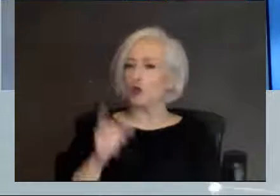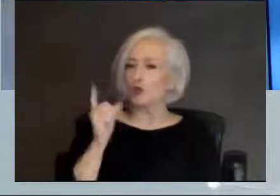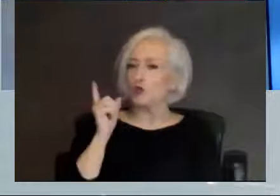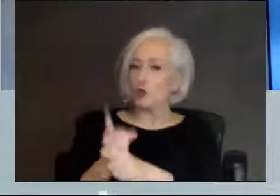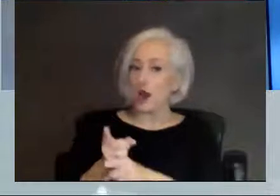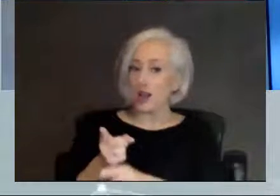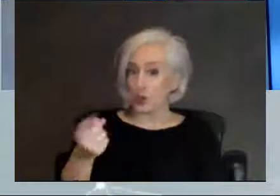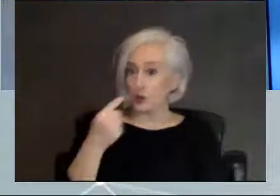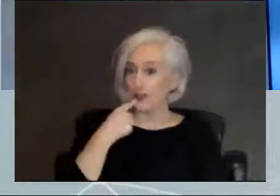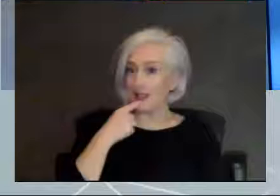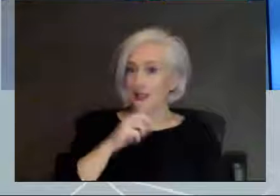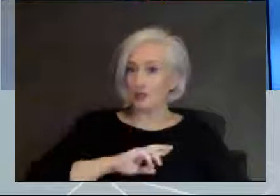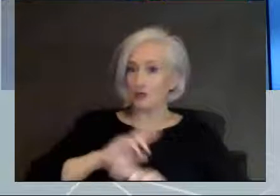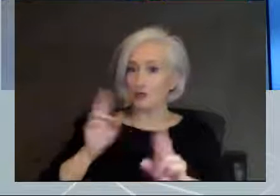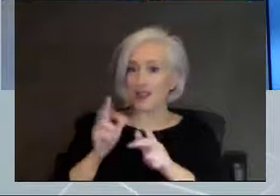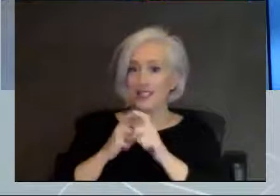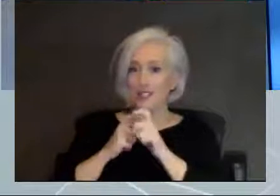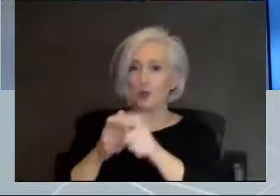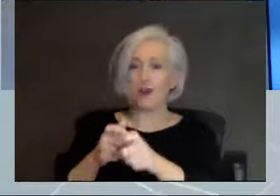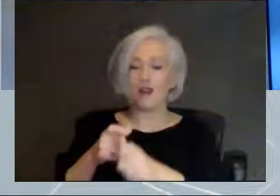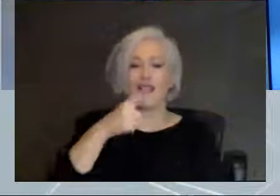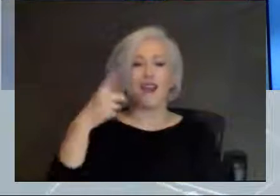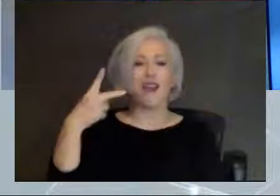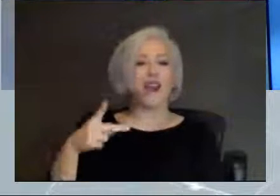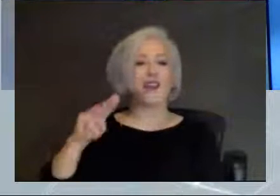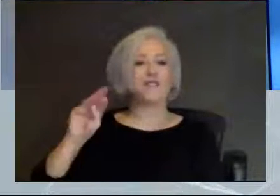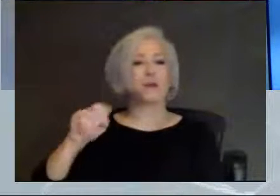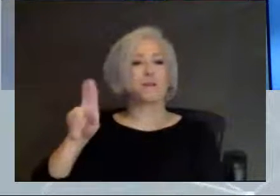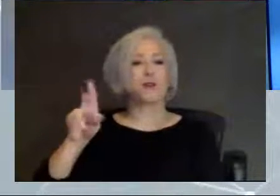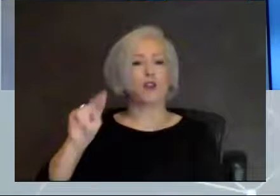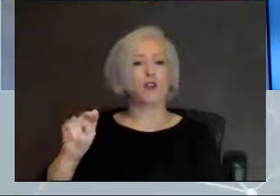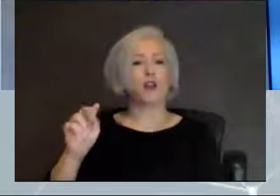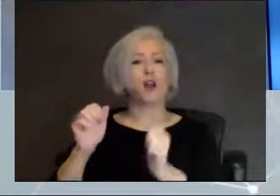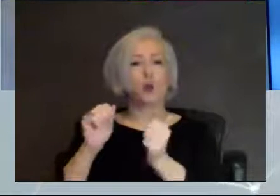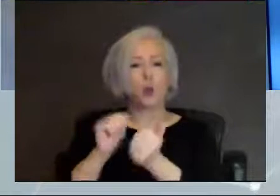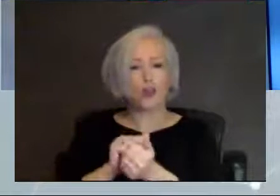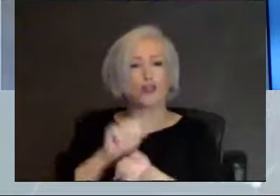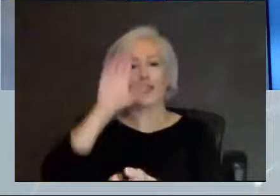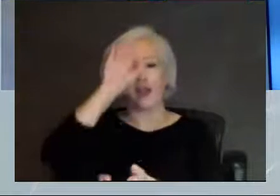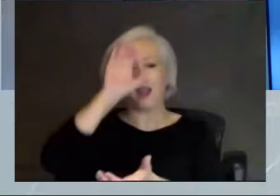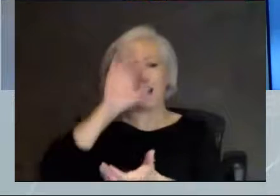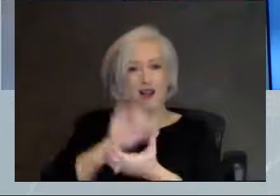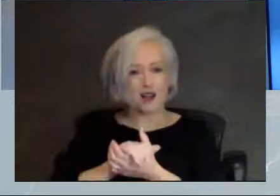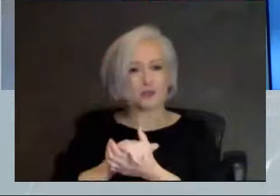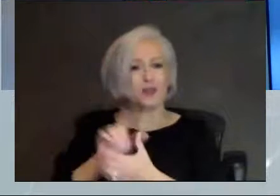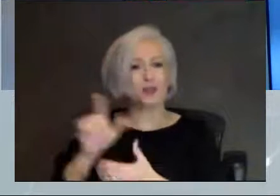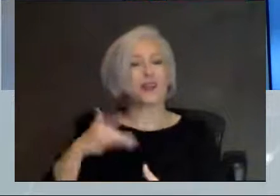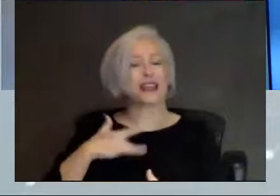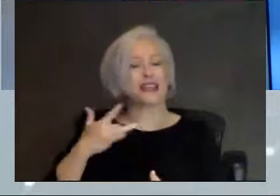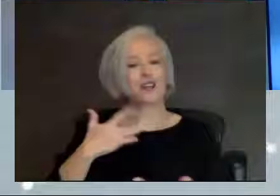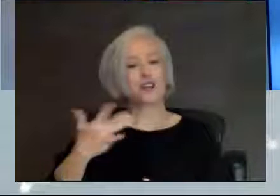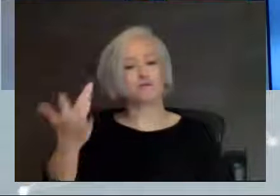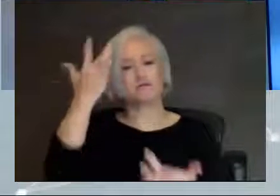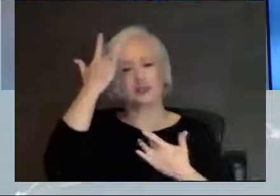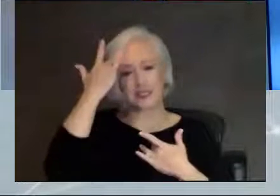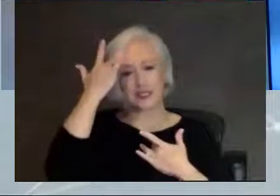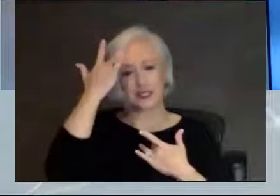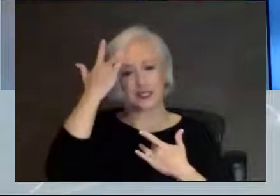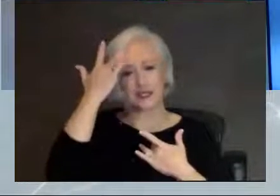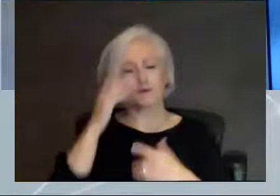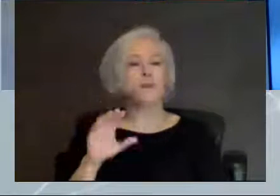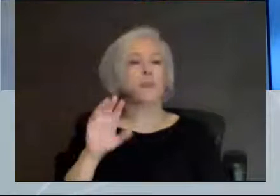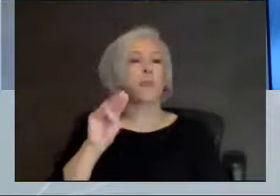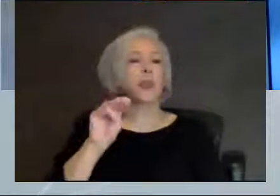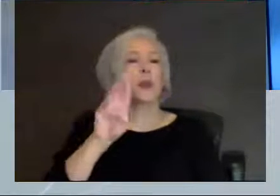or a half marathon in Paris with your husband when he was feeling so rotten. Mary has a question. I think any